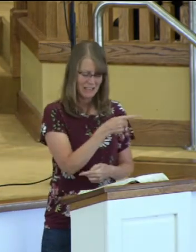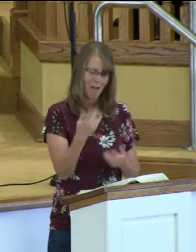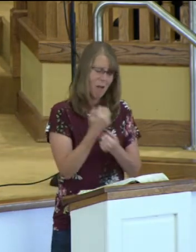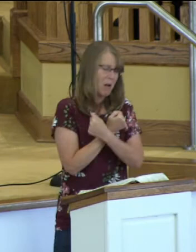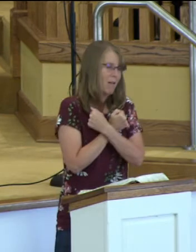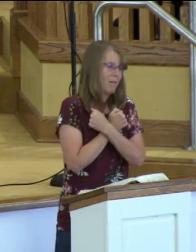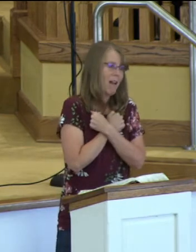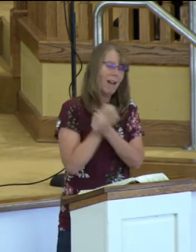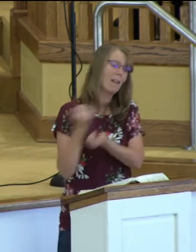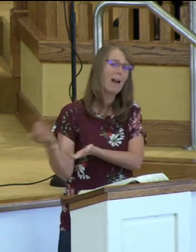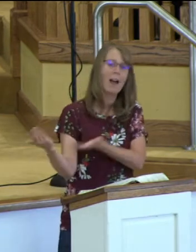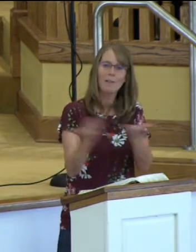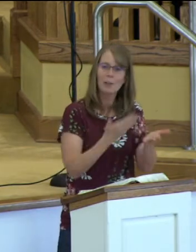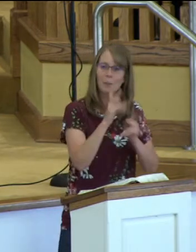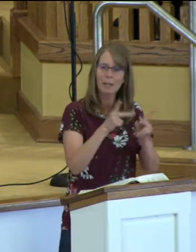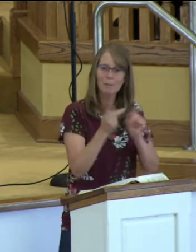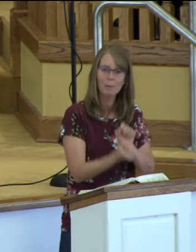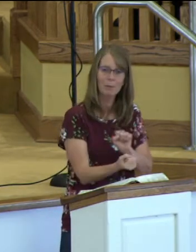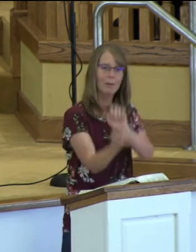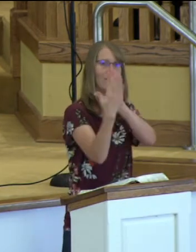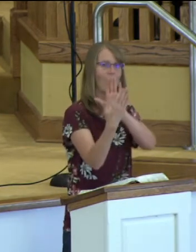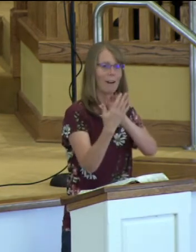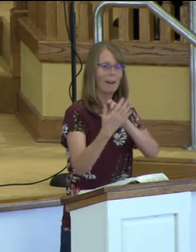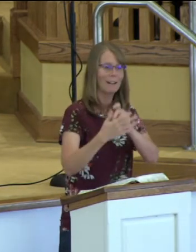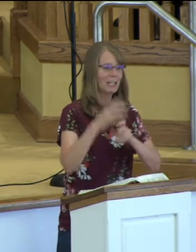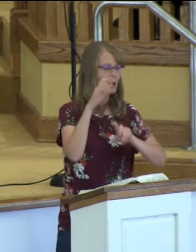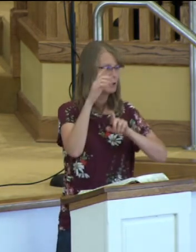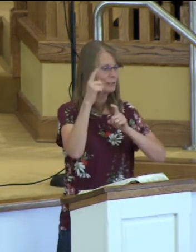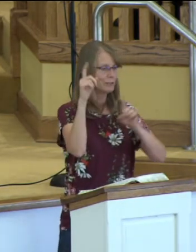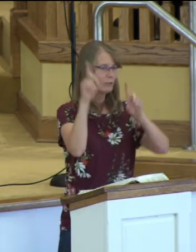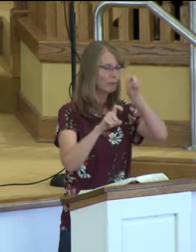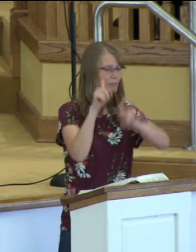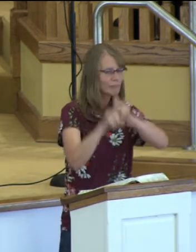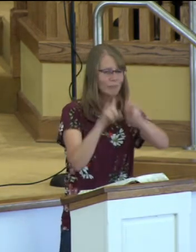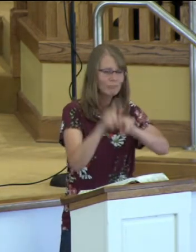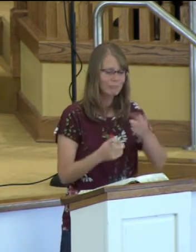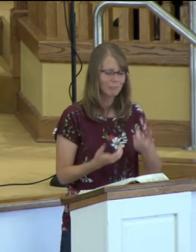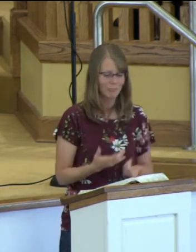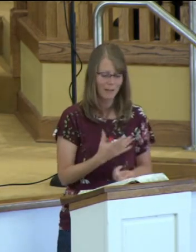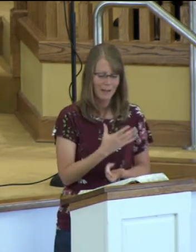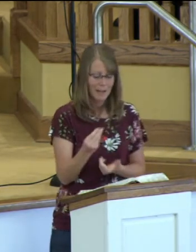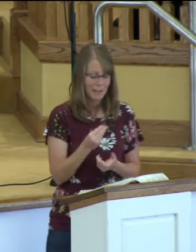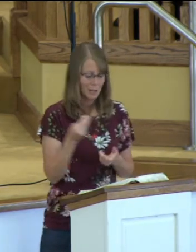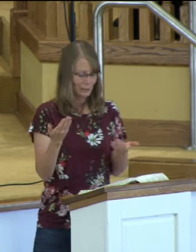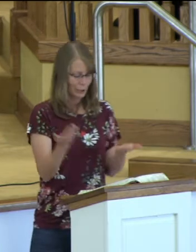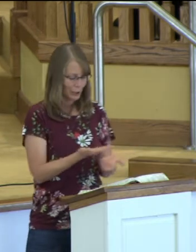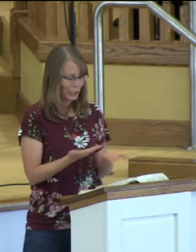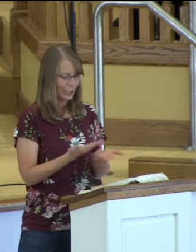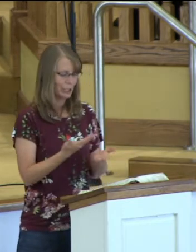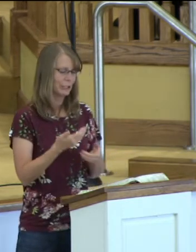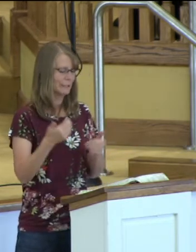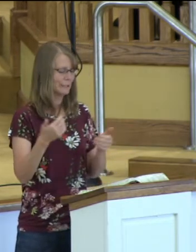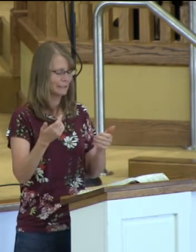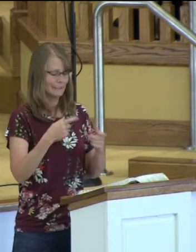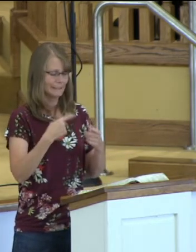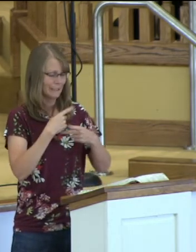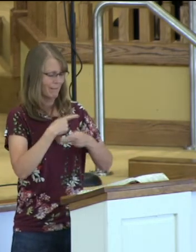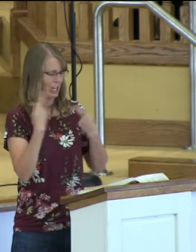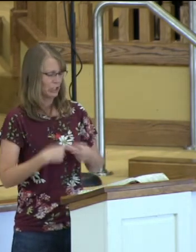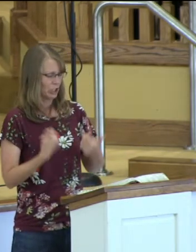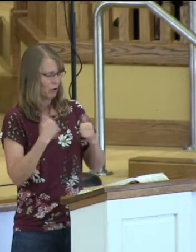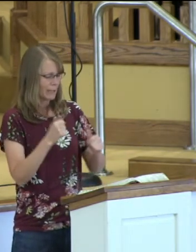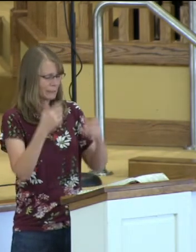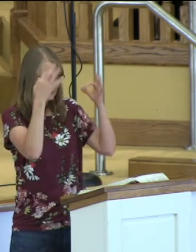to bring people forth to trial and talk them to death, right? And so they're here. They're trying to decide what they're going to do with these guys. And